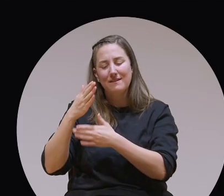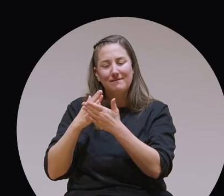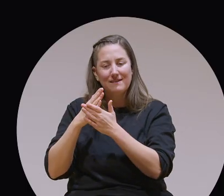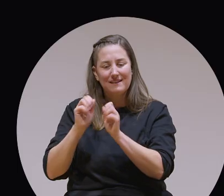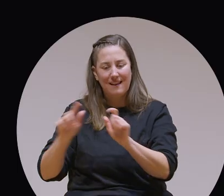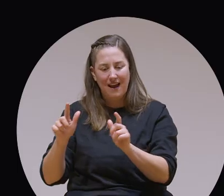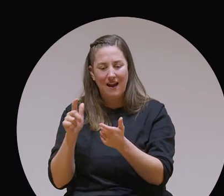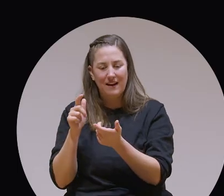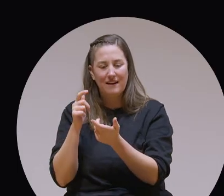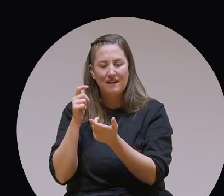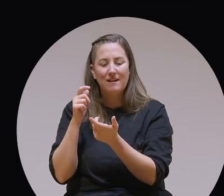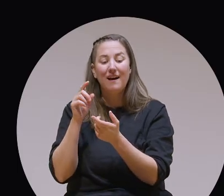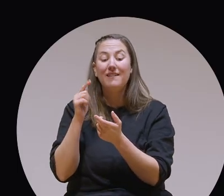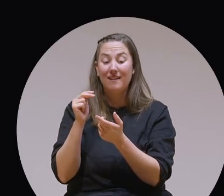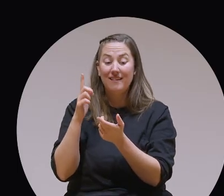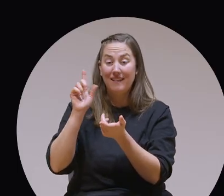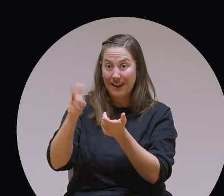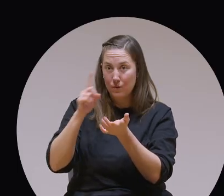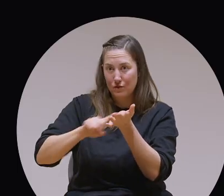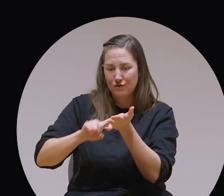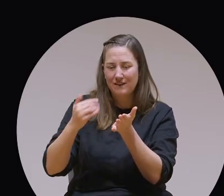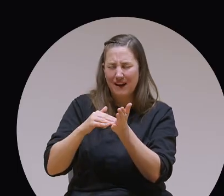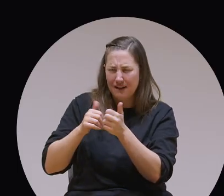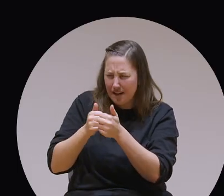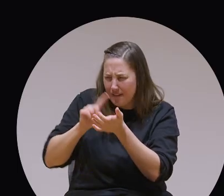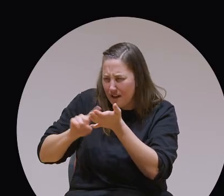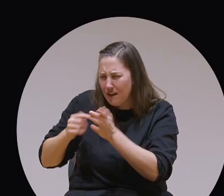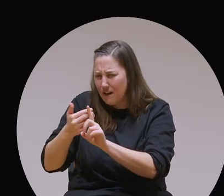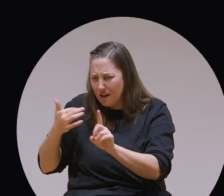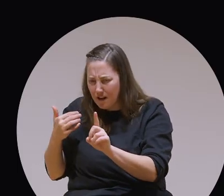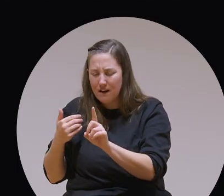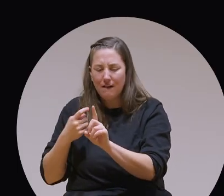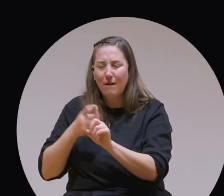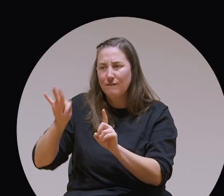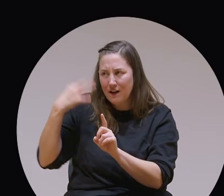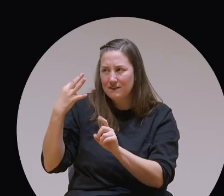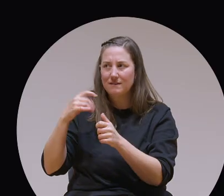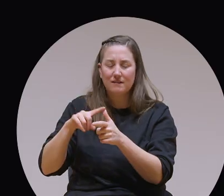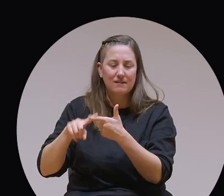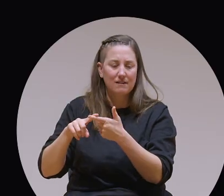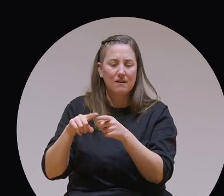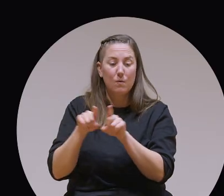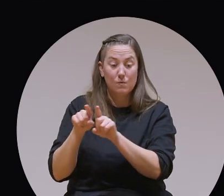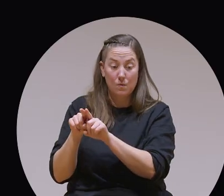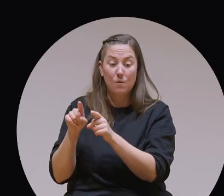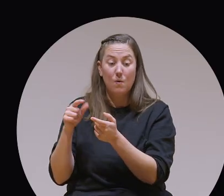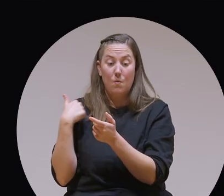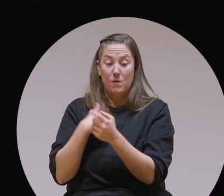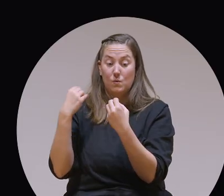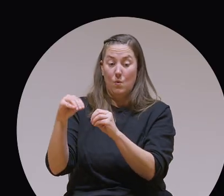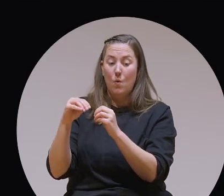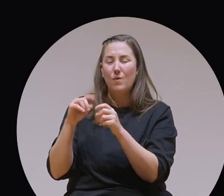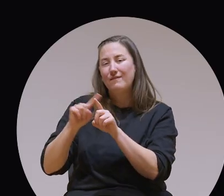it again, just as with the Egyptian antiquity. We traced it to a collection in Deauville in France, and then sold